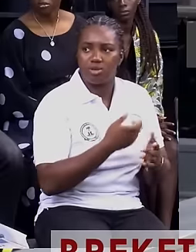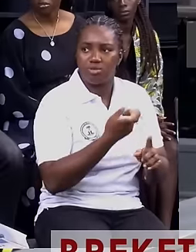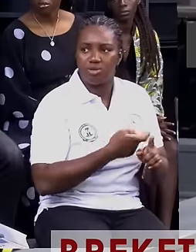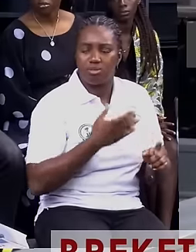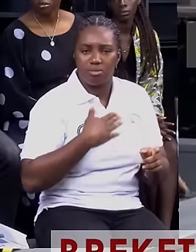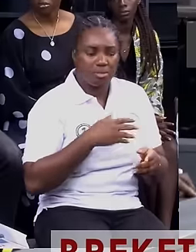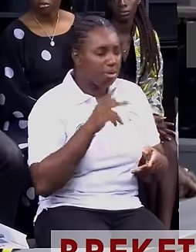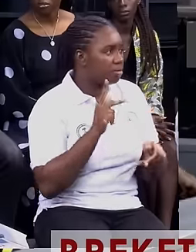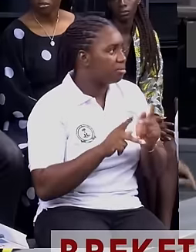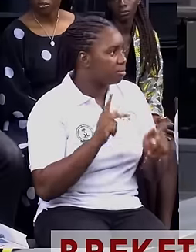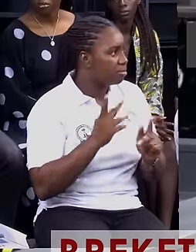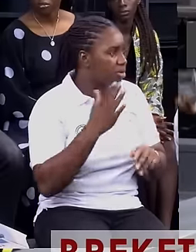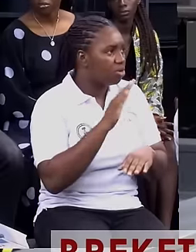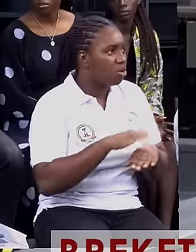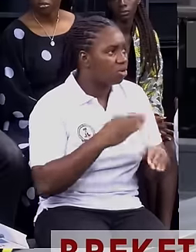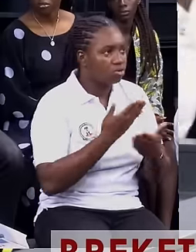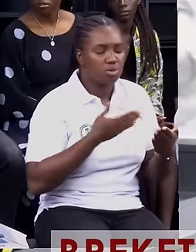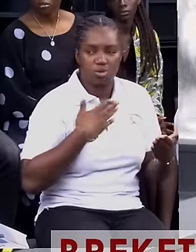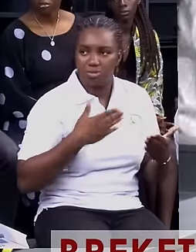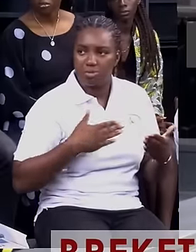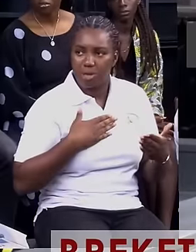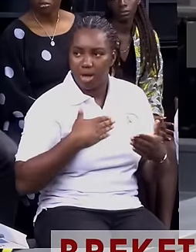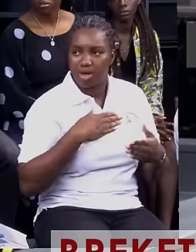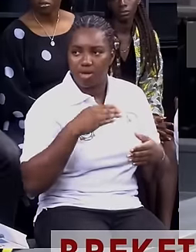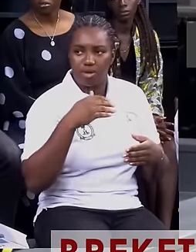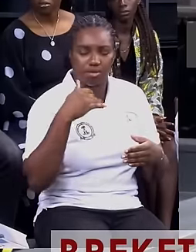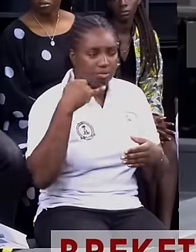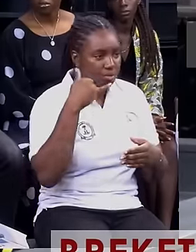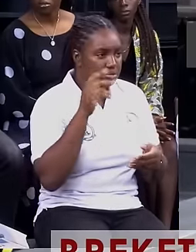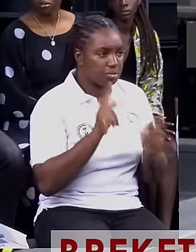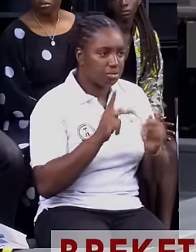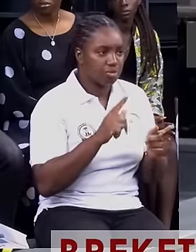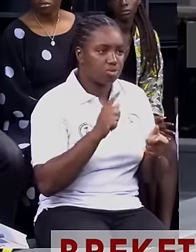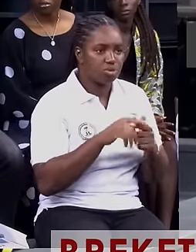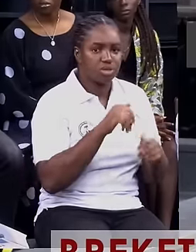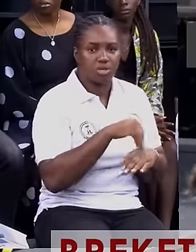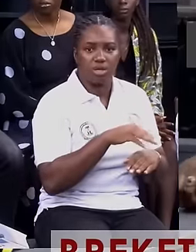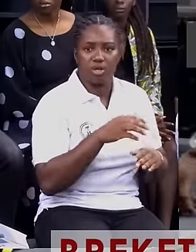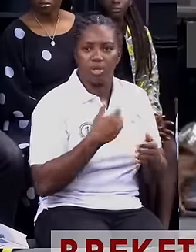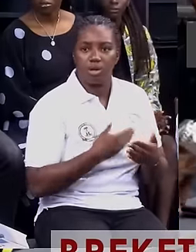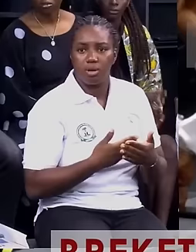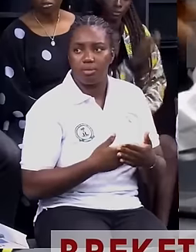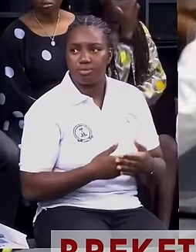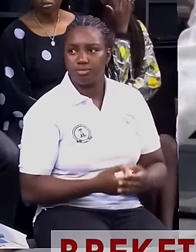stranded. Yes, sir. They called some of my contacts to send money. And those ones, they didn't know that. Yes.